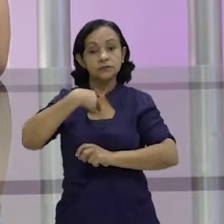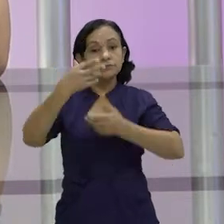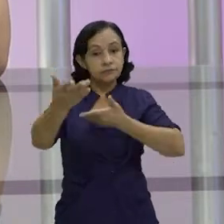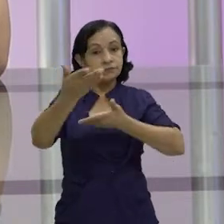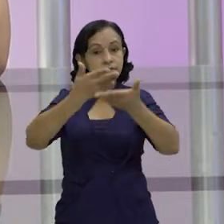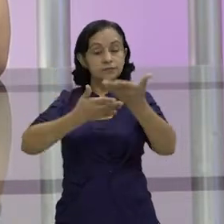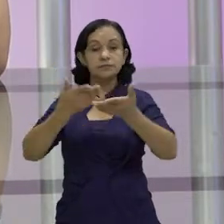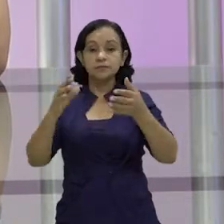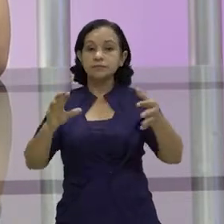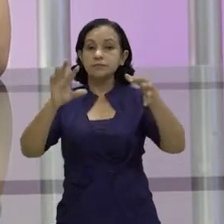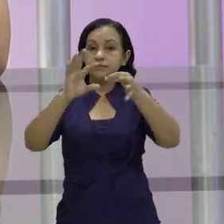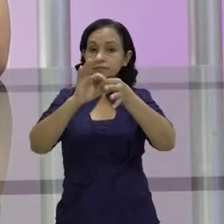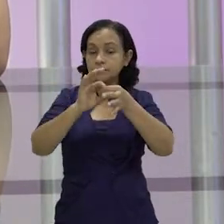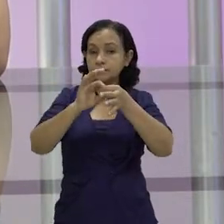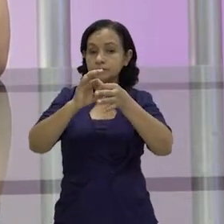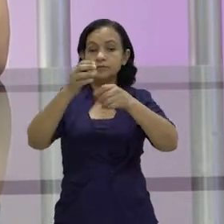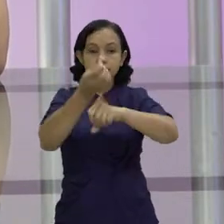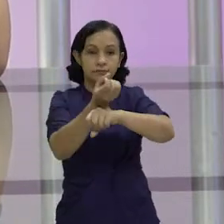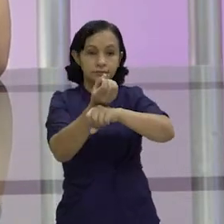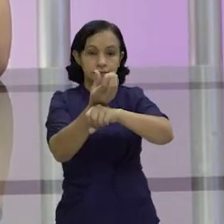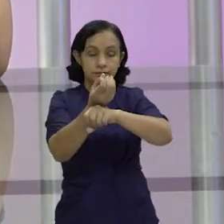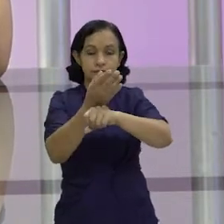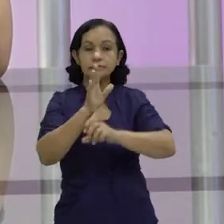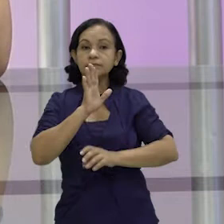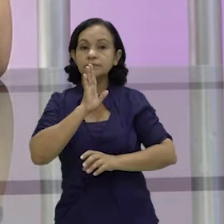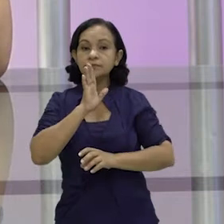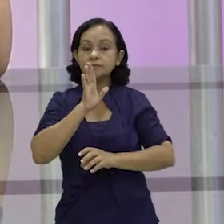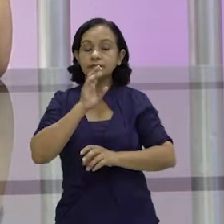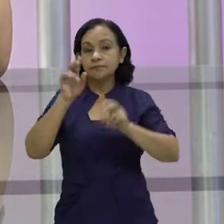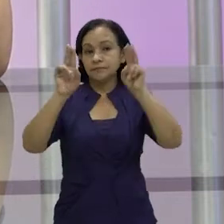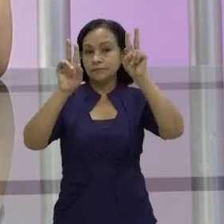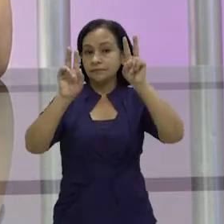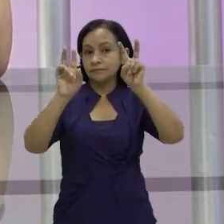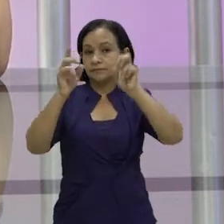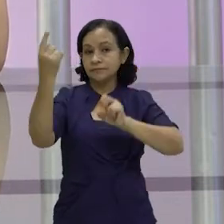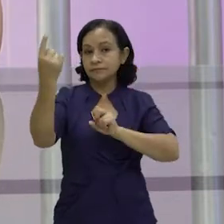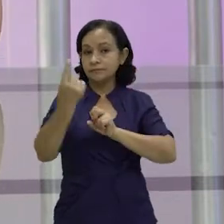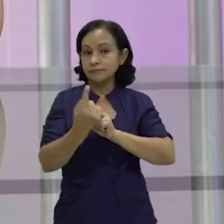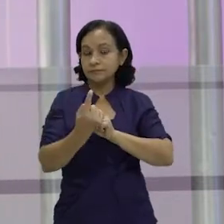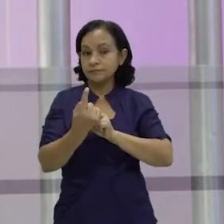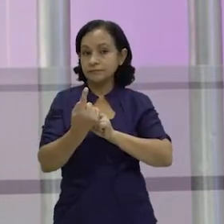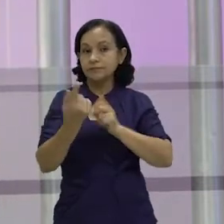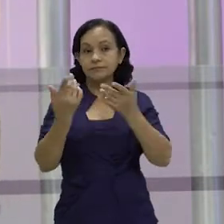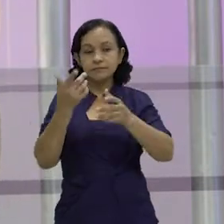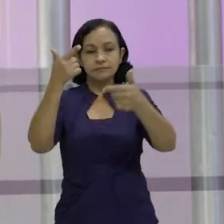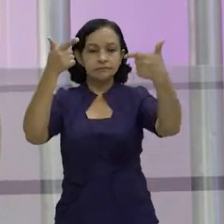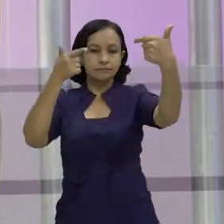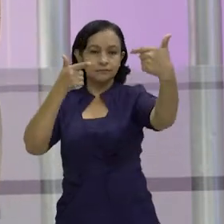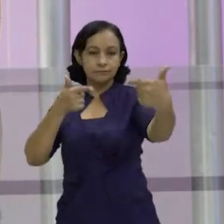of course, in conjunction with municipalities. To talk more about this issue, we have with us, through